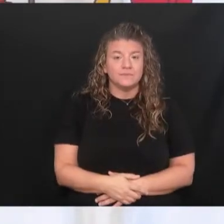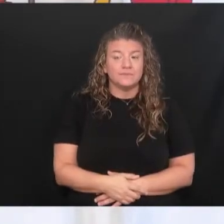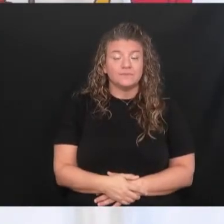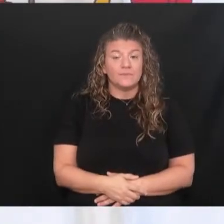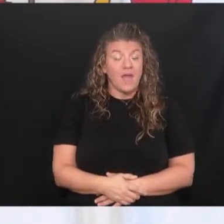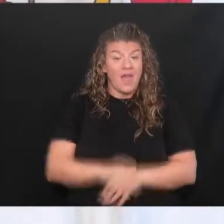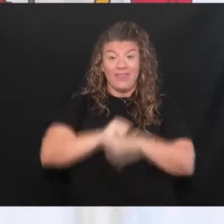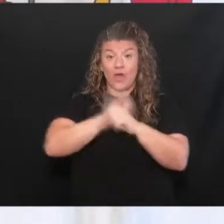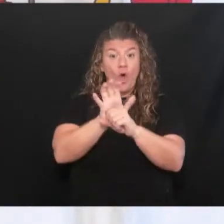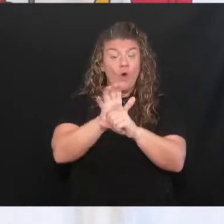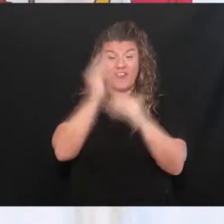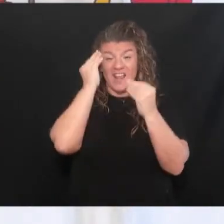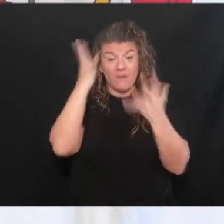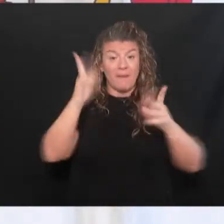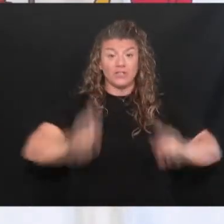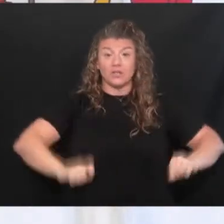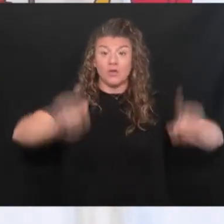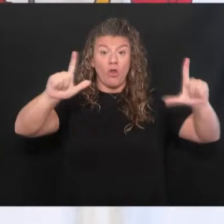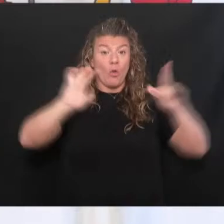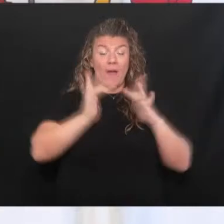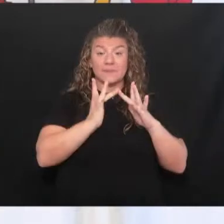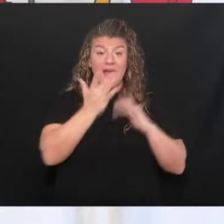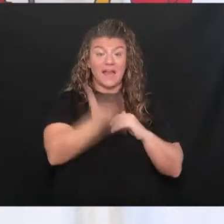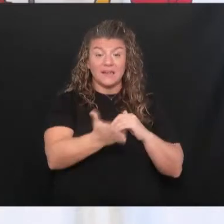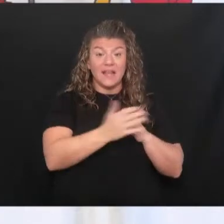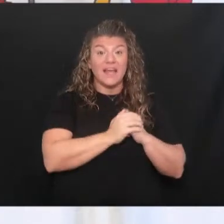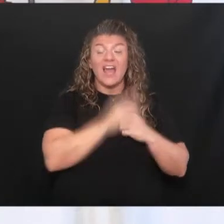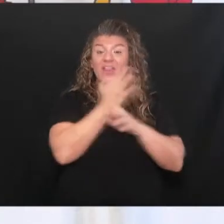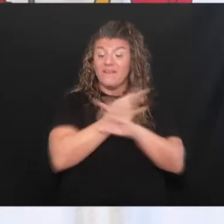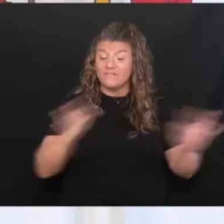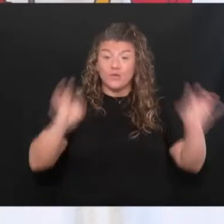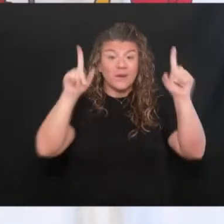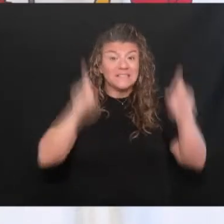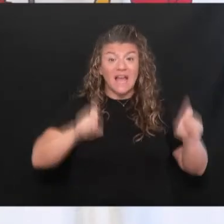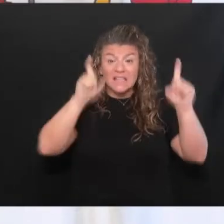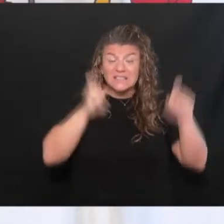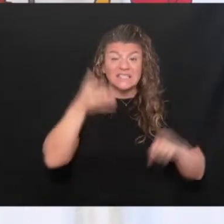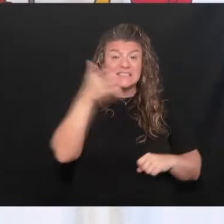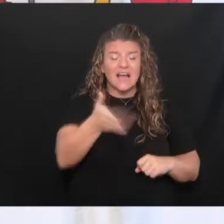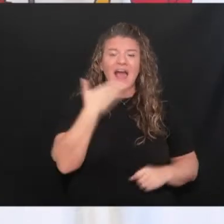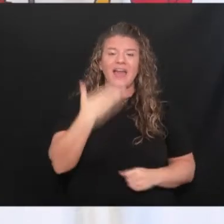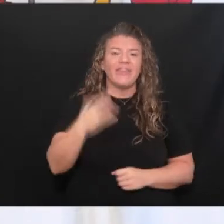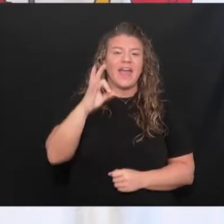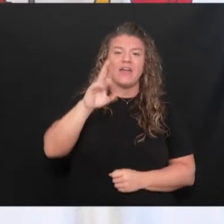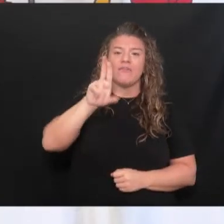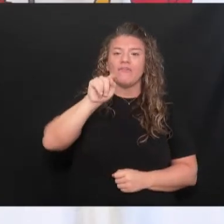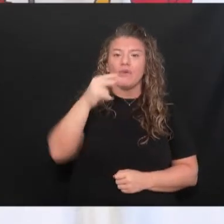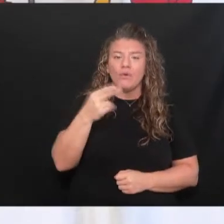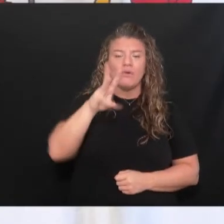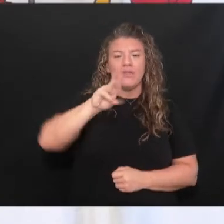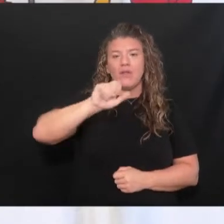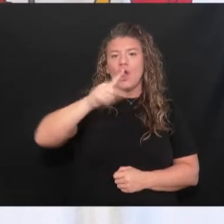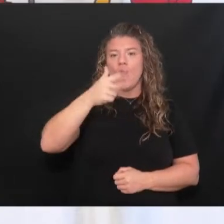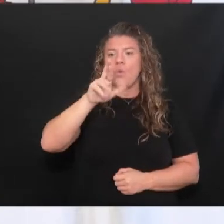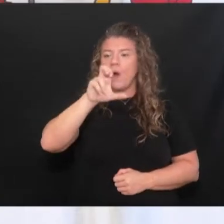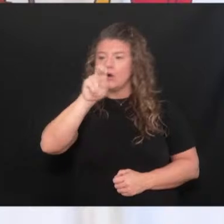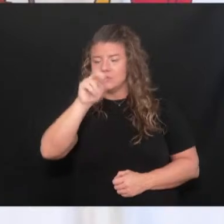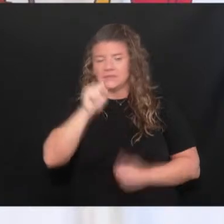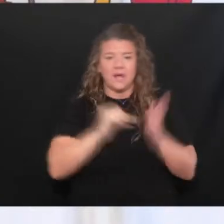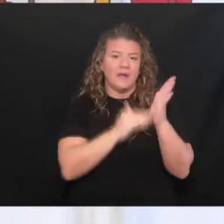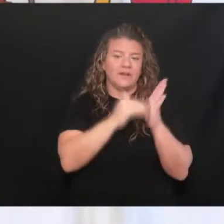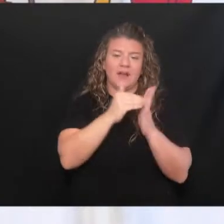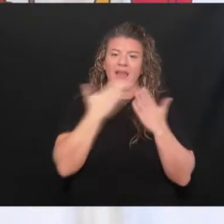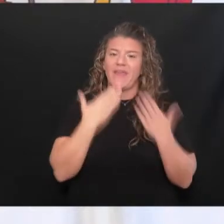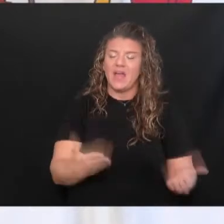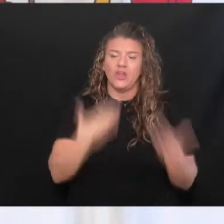COVID information's up on our website. All the free testing's up. I thank Frith and I thank Walgreens all the time,